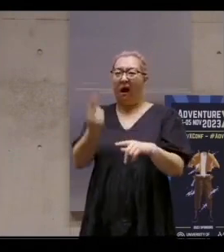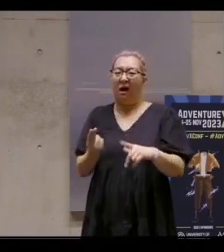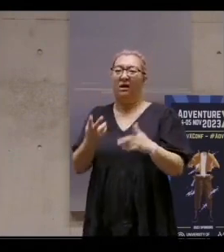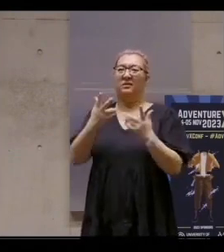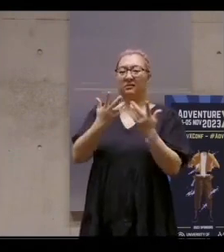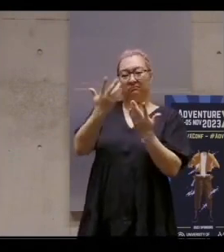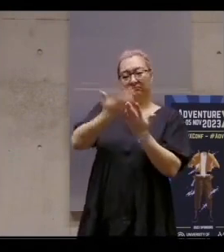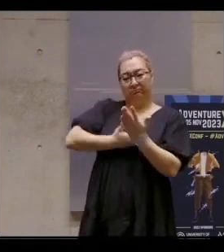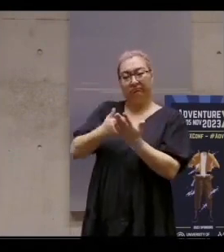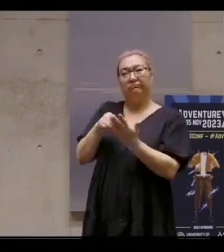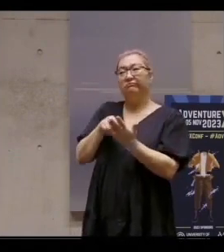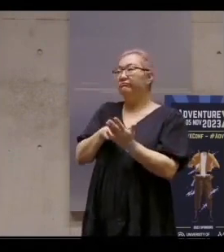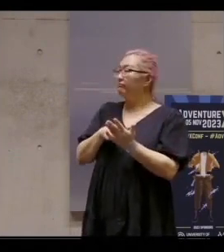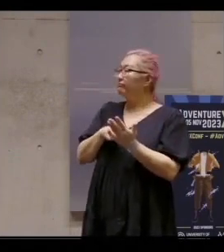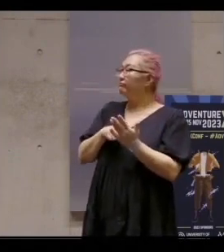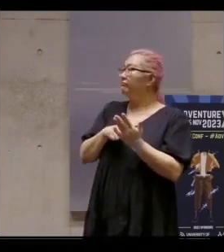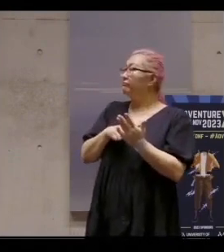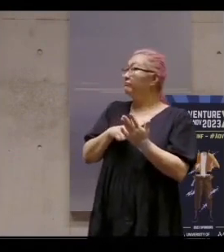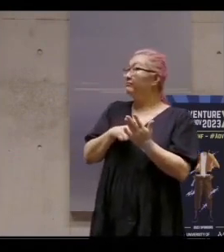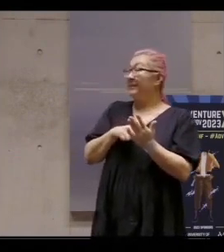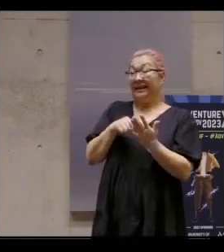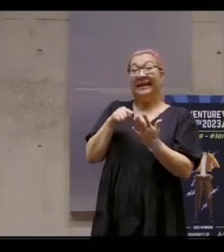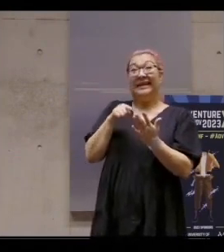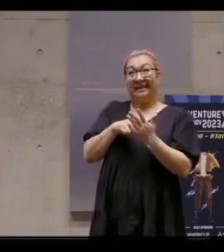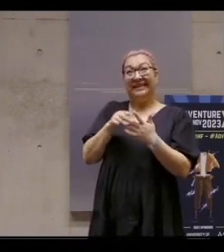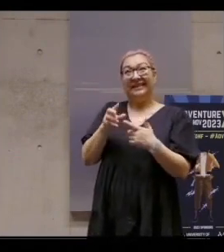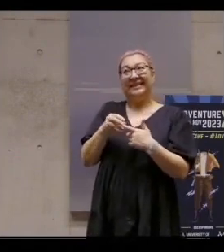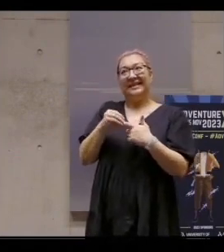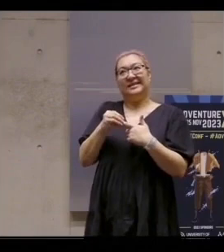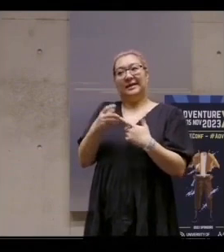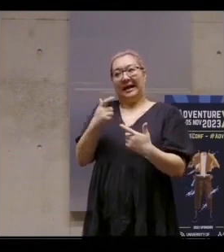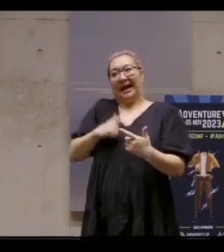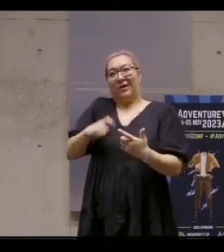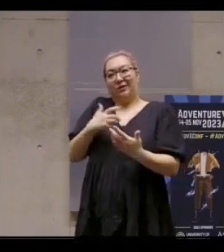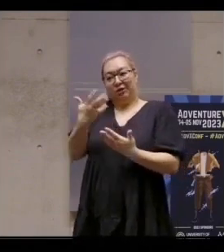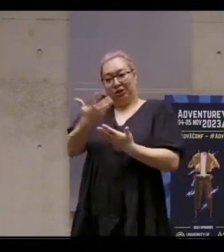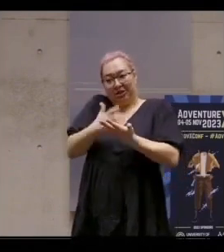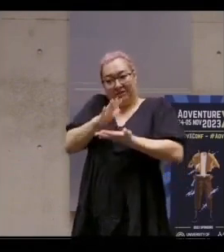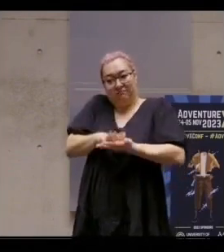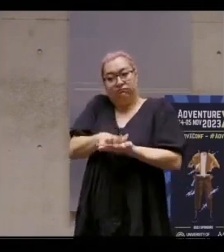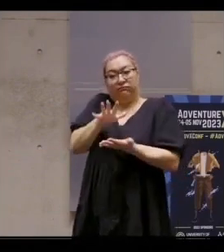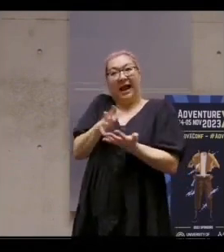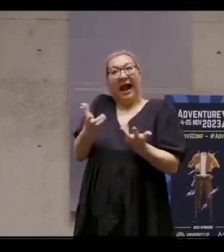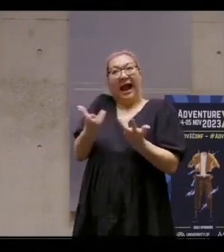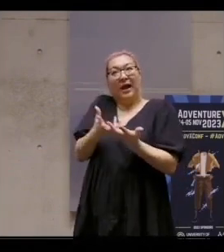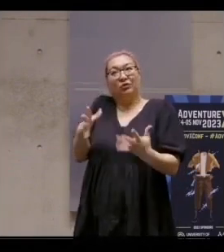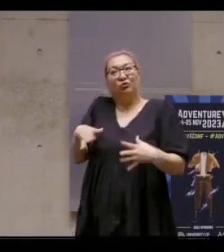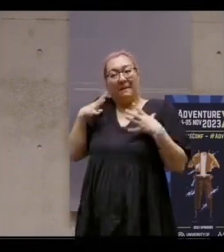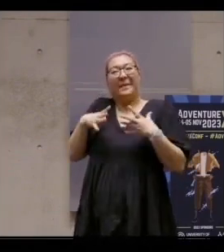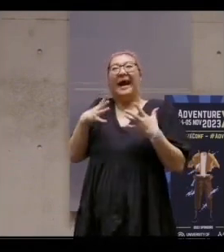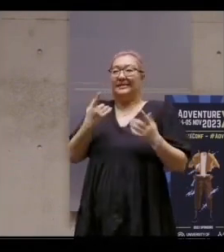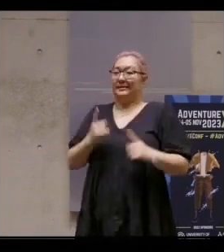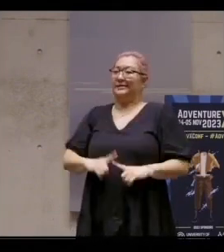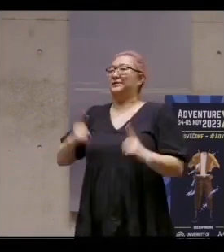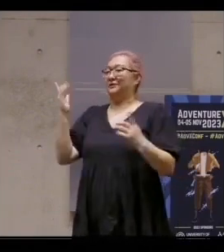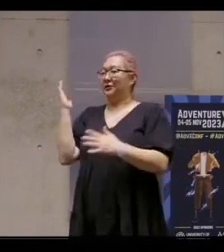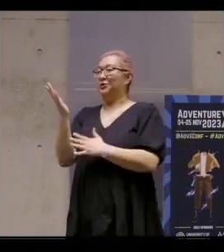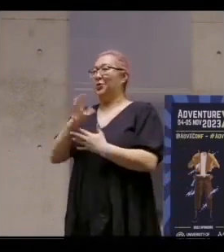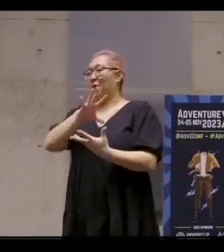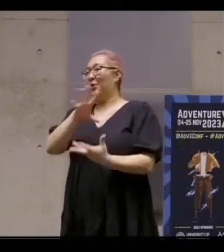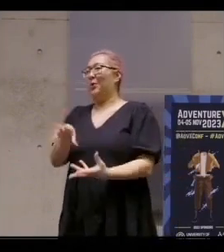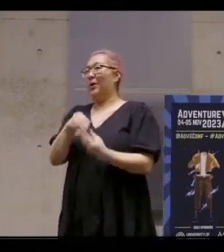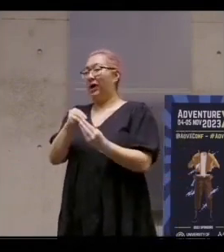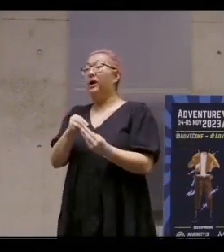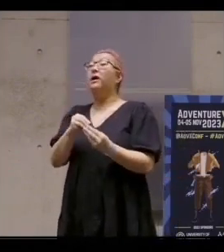of casting sides and character sheets is a whole nother talk, but it should be sent to the talent as soon as